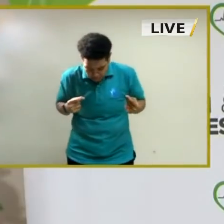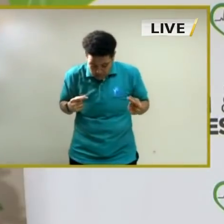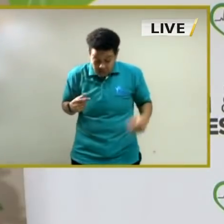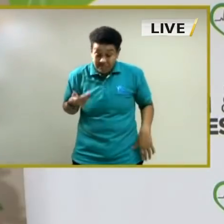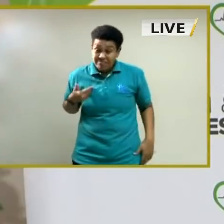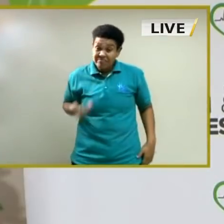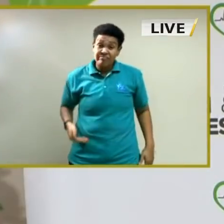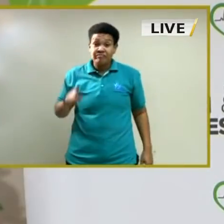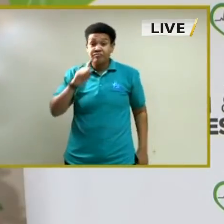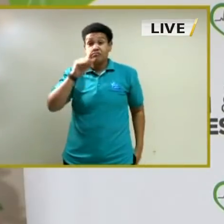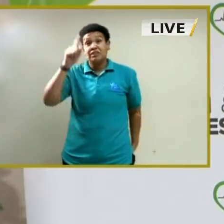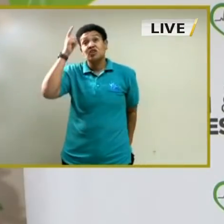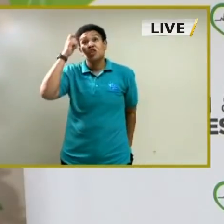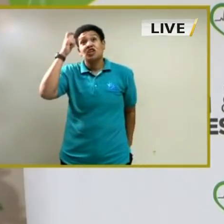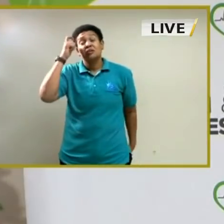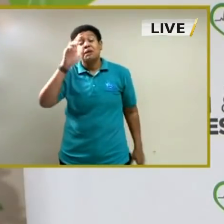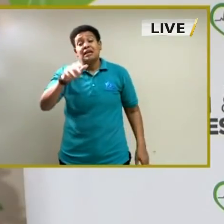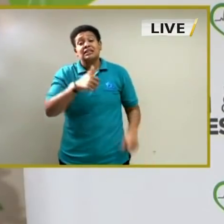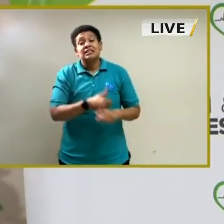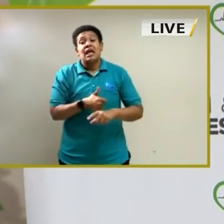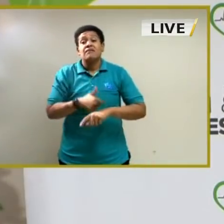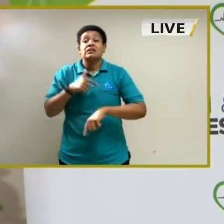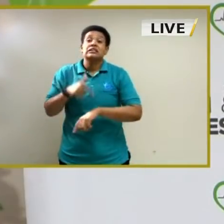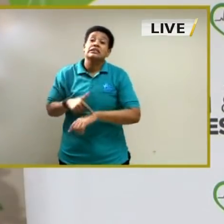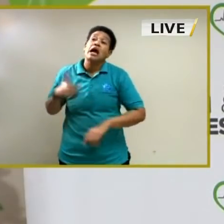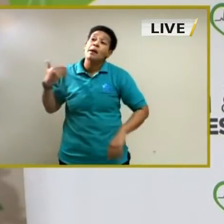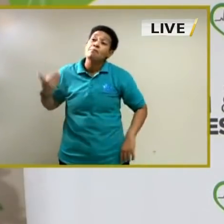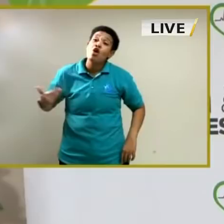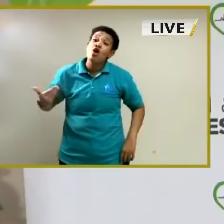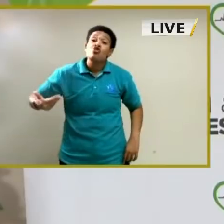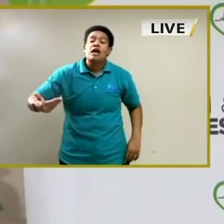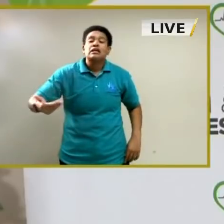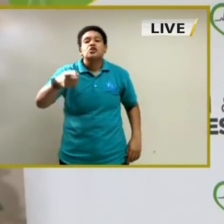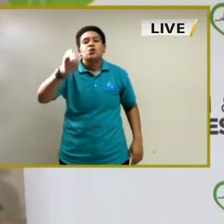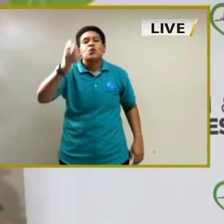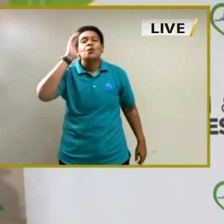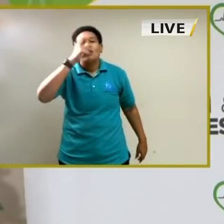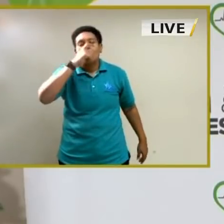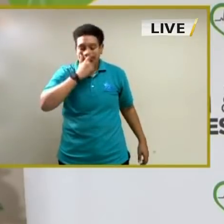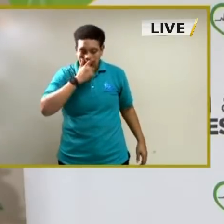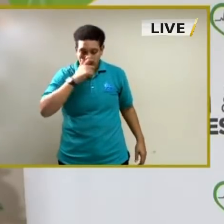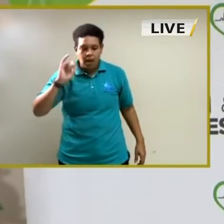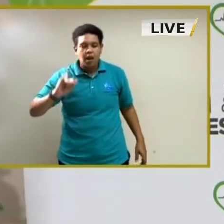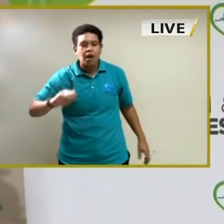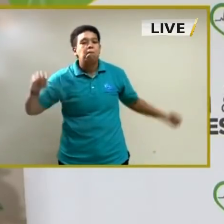I suspect that as time progresses, you will see